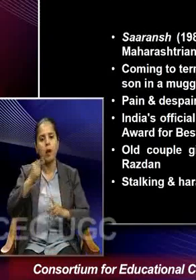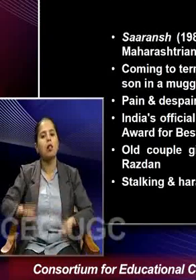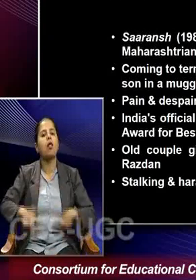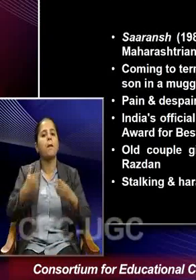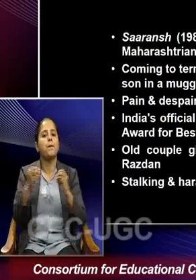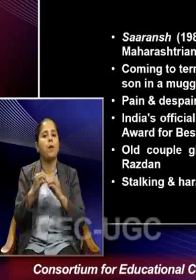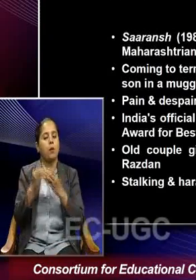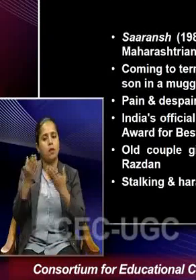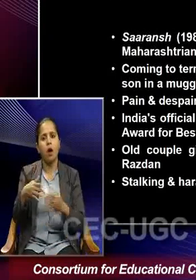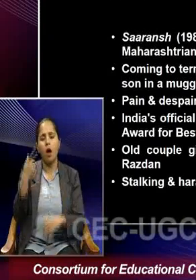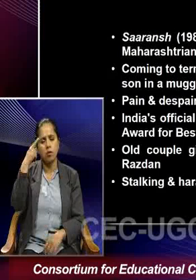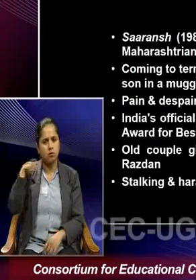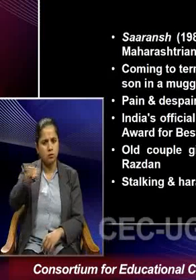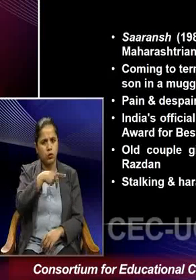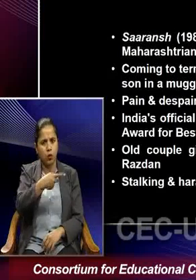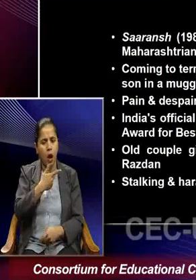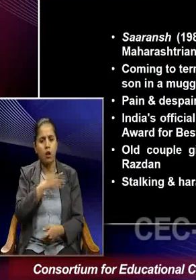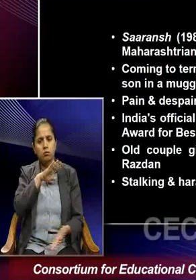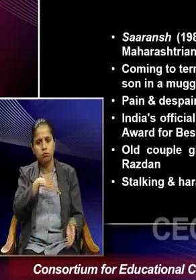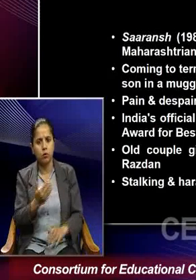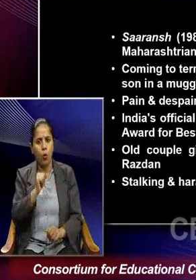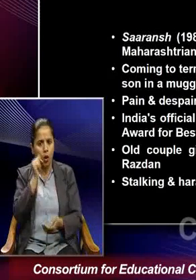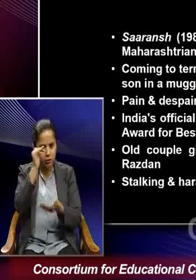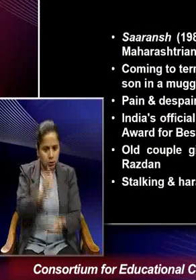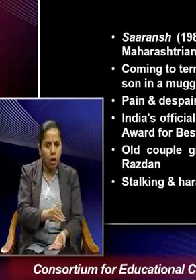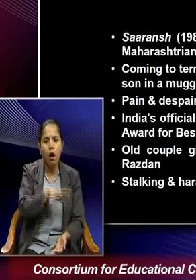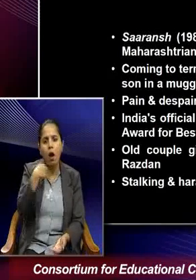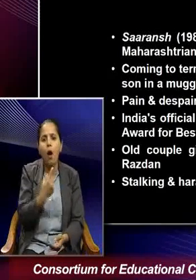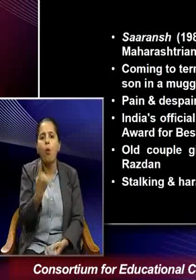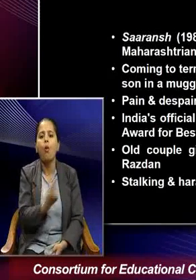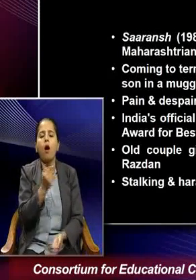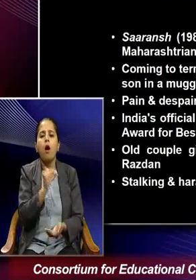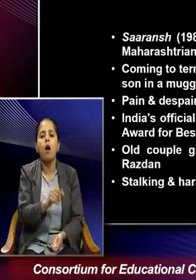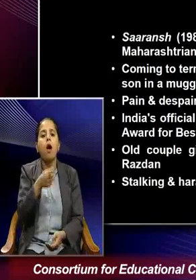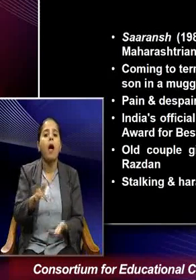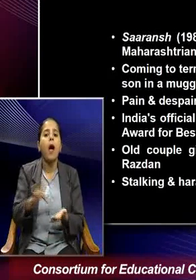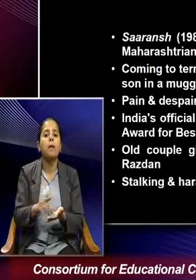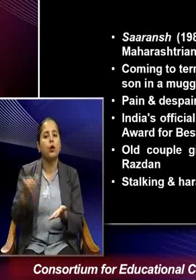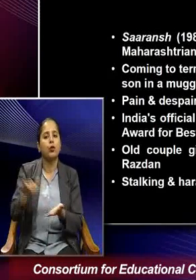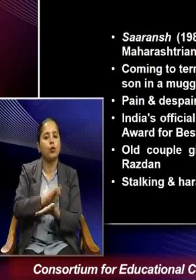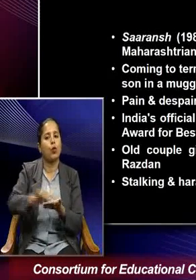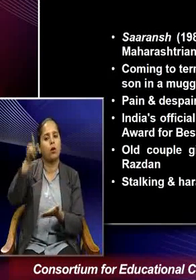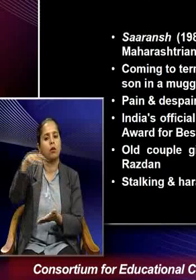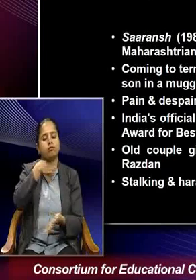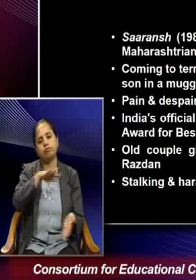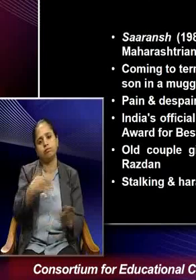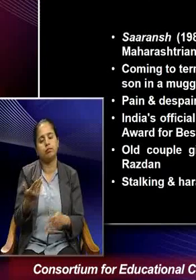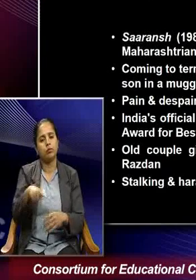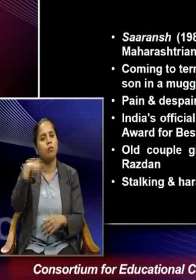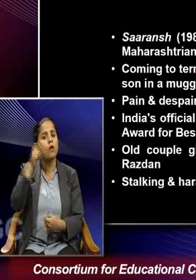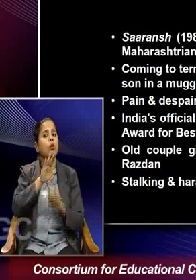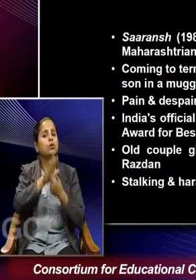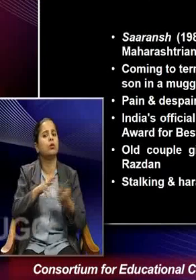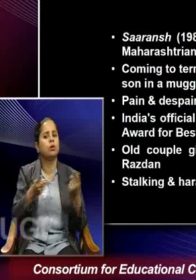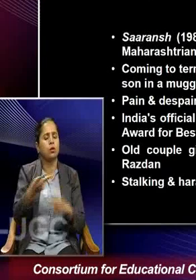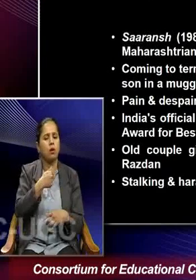come to terms with the death of their only son in a mugging incident in New York. And the film shows the